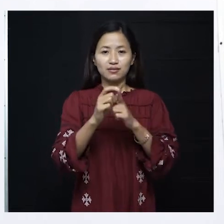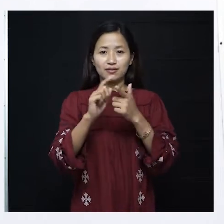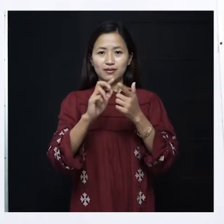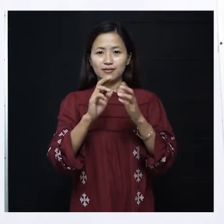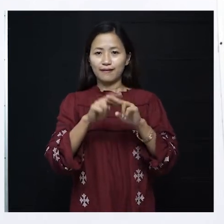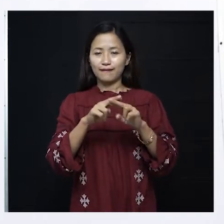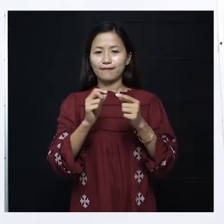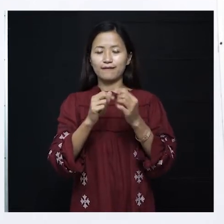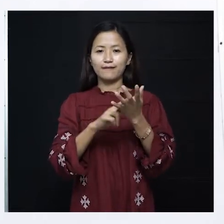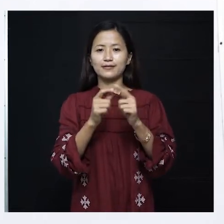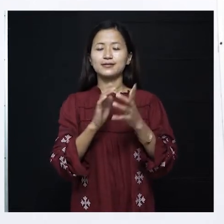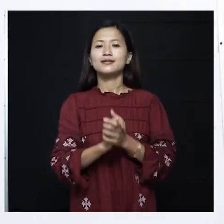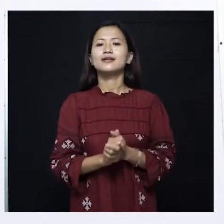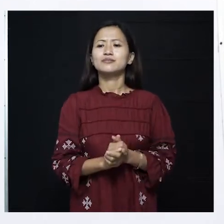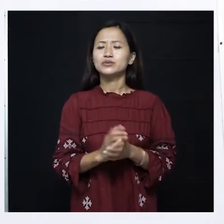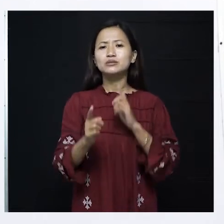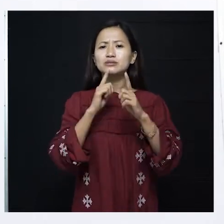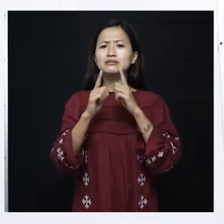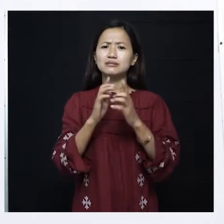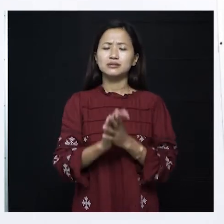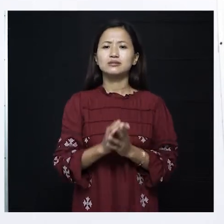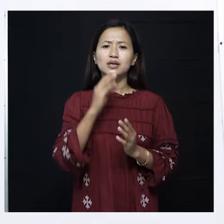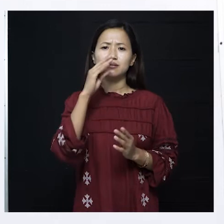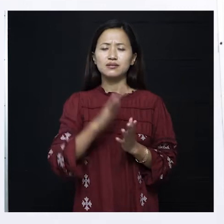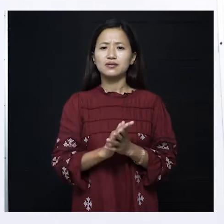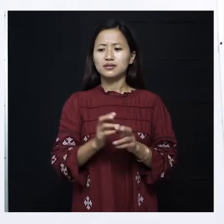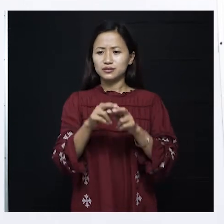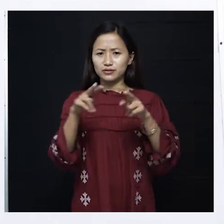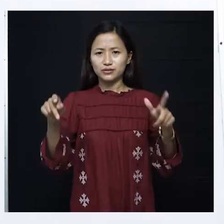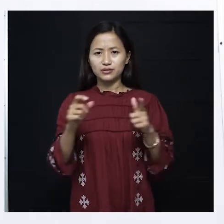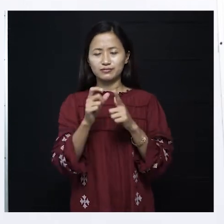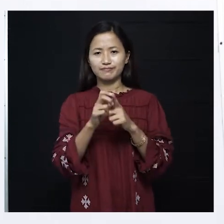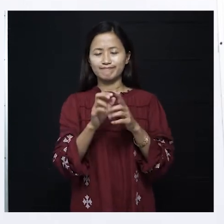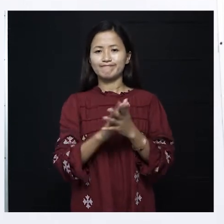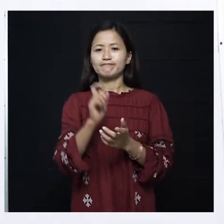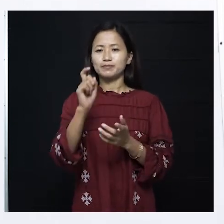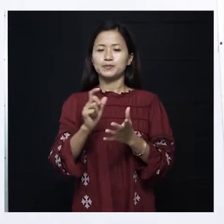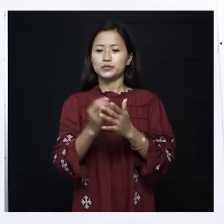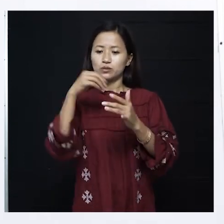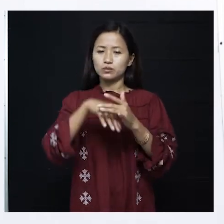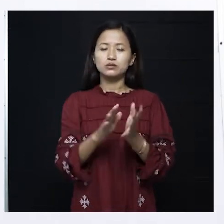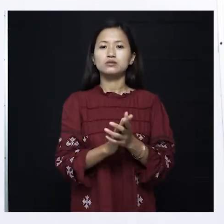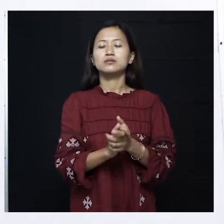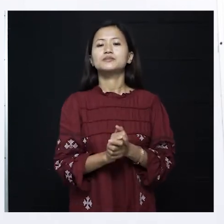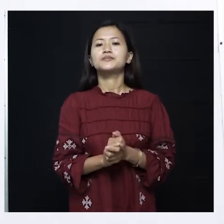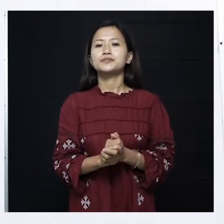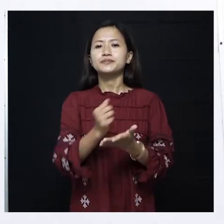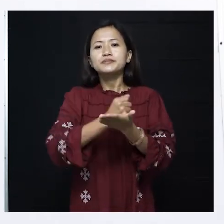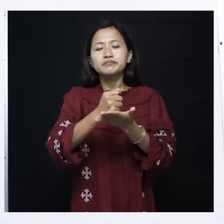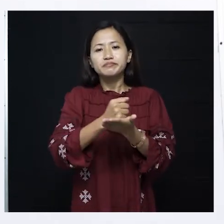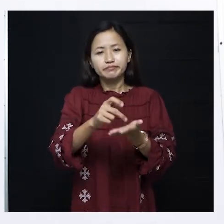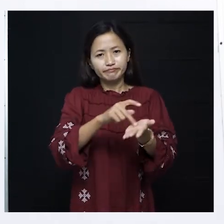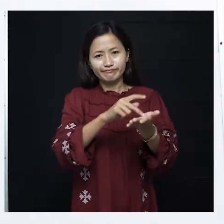Here what I'm going to do is I'm just going to explain about the different definitions, okay? We won't go into the